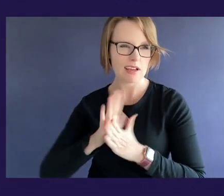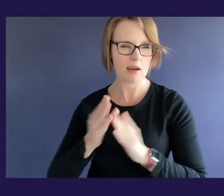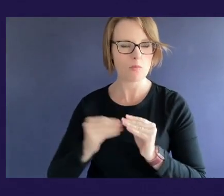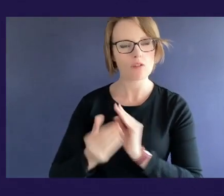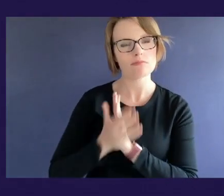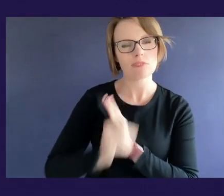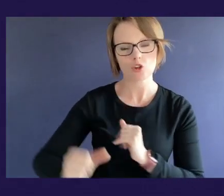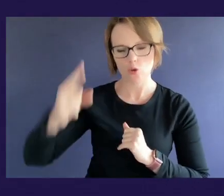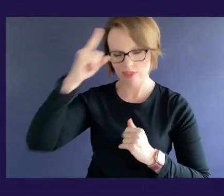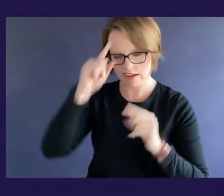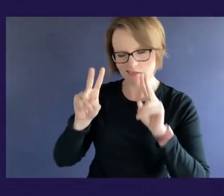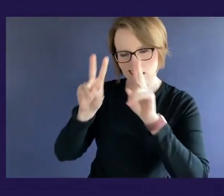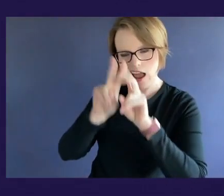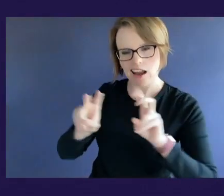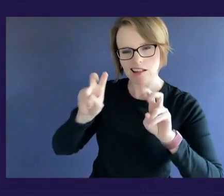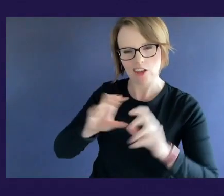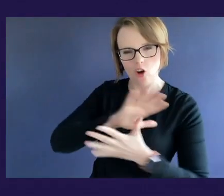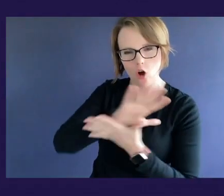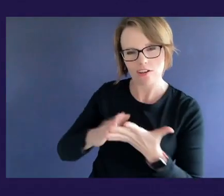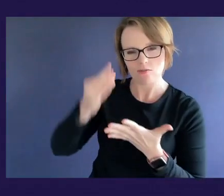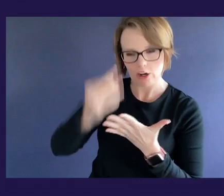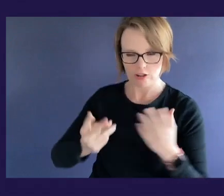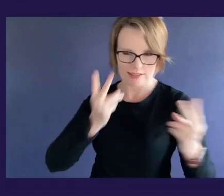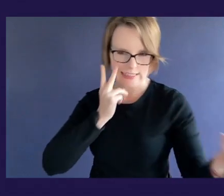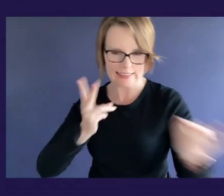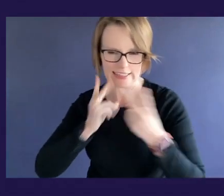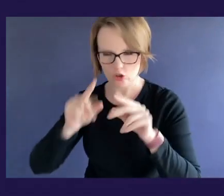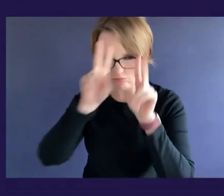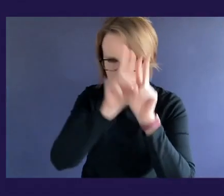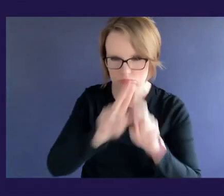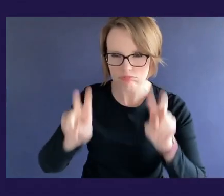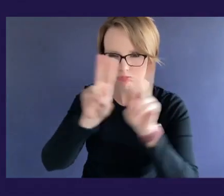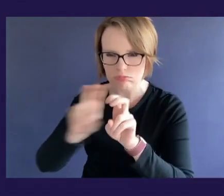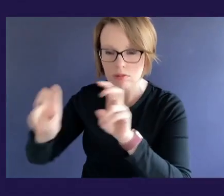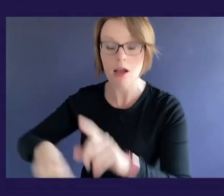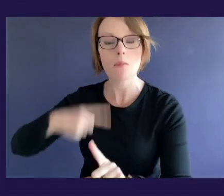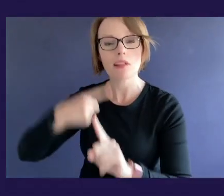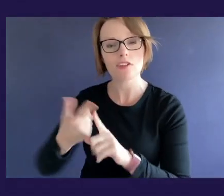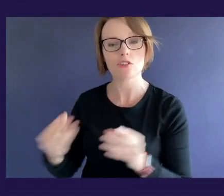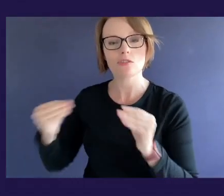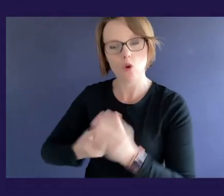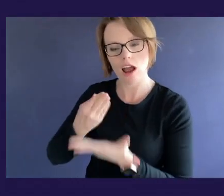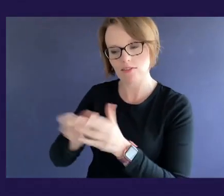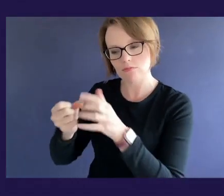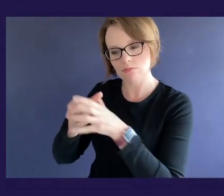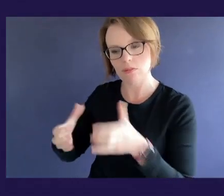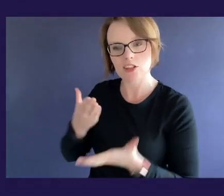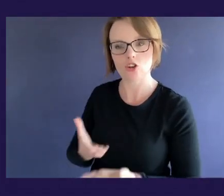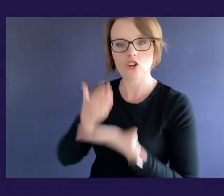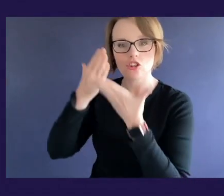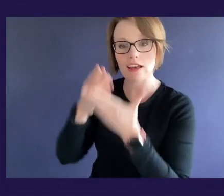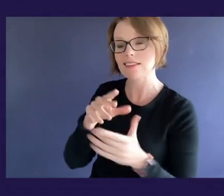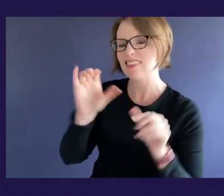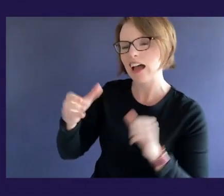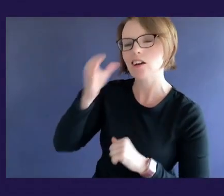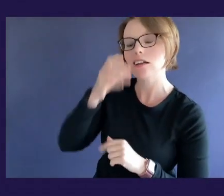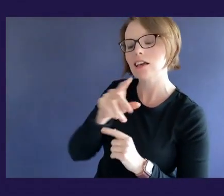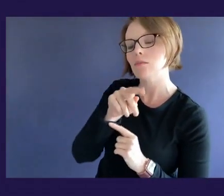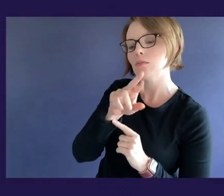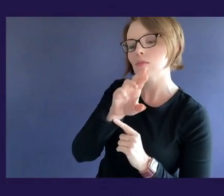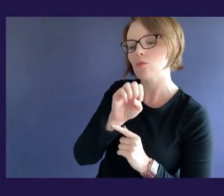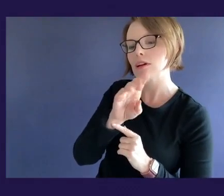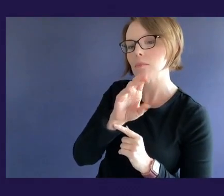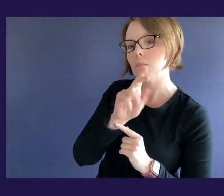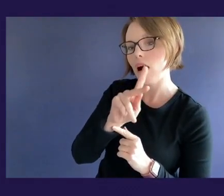the information they consume. There's also a growing body of evidence that suggests pre-bunking and inoculation can